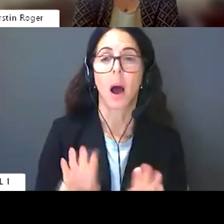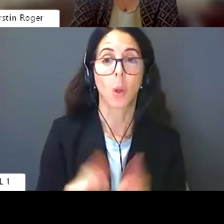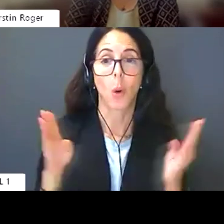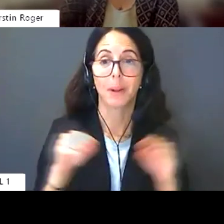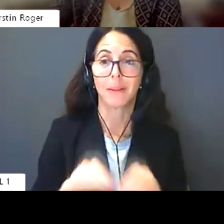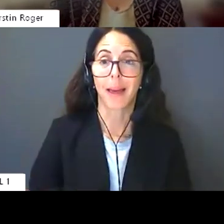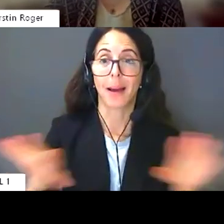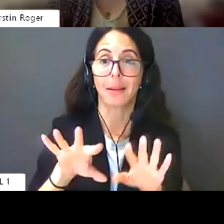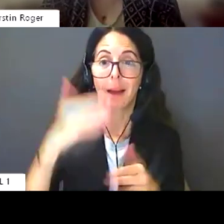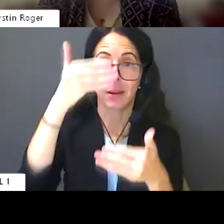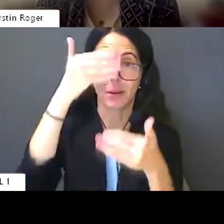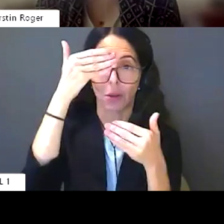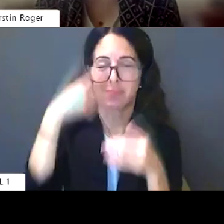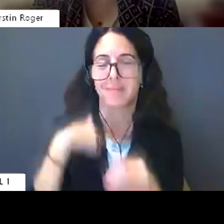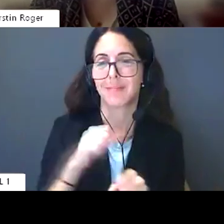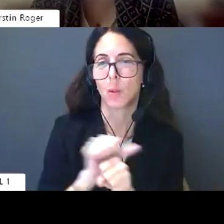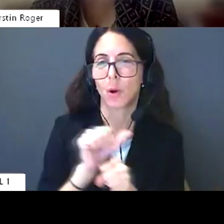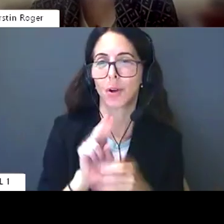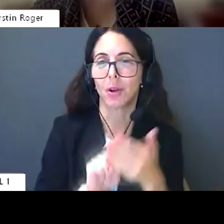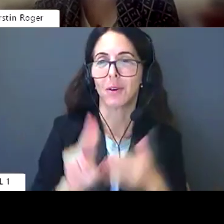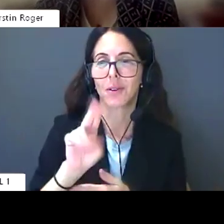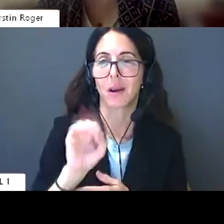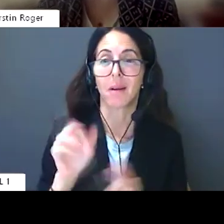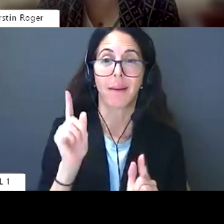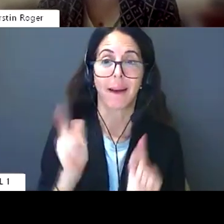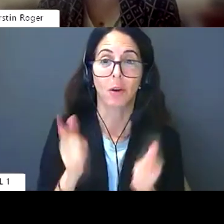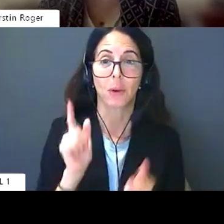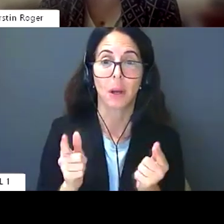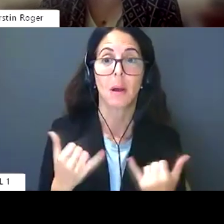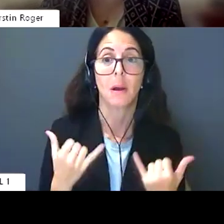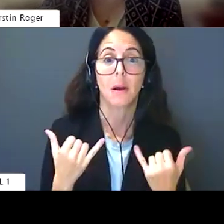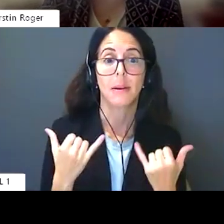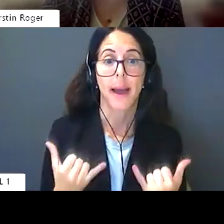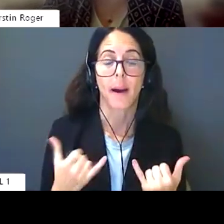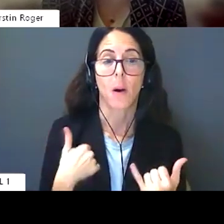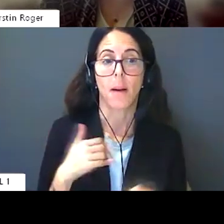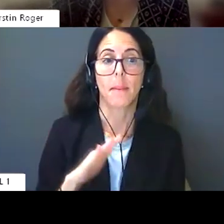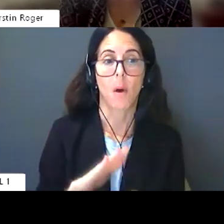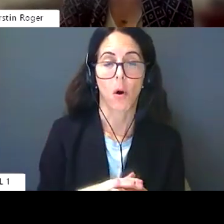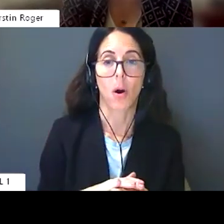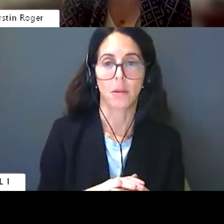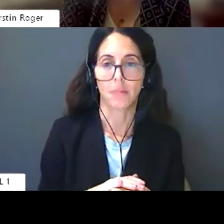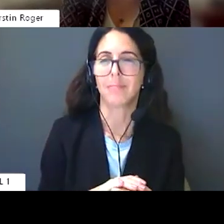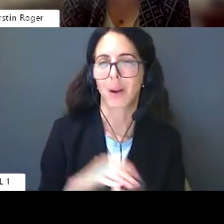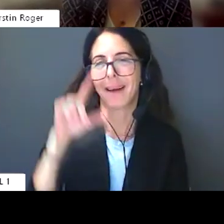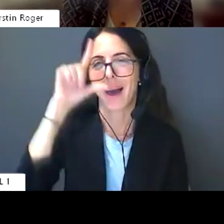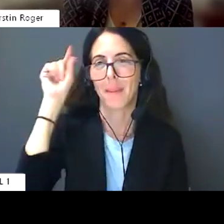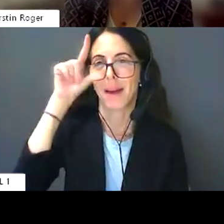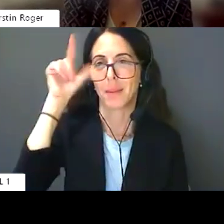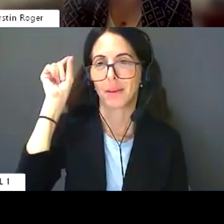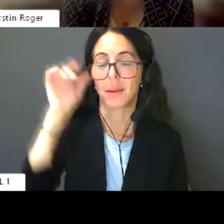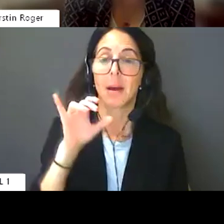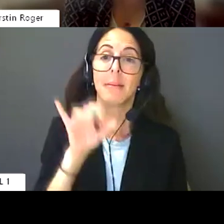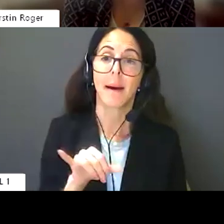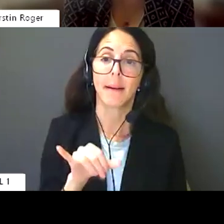acknowledgement, although I work at the University of Calgary. Currently, I'm in Hamilton, which is